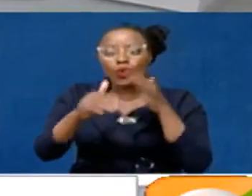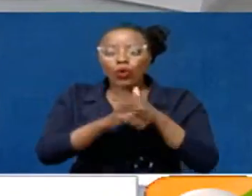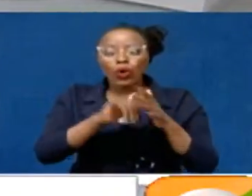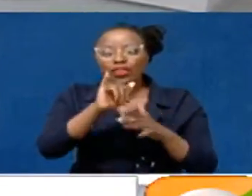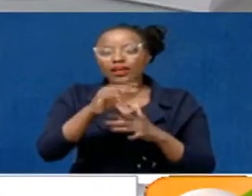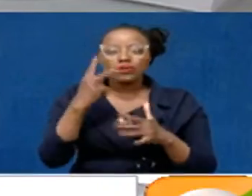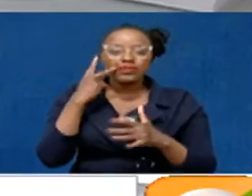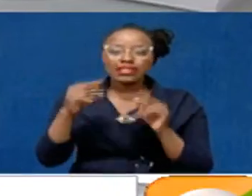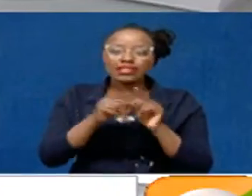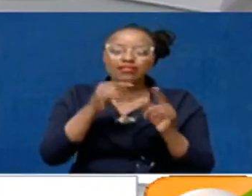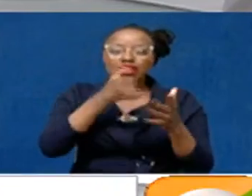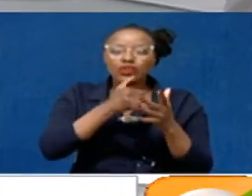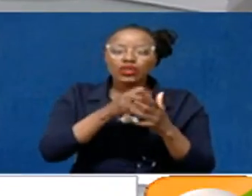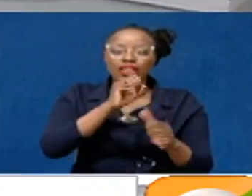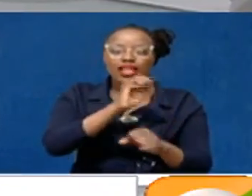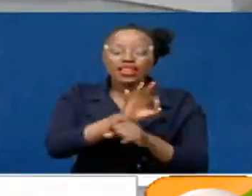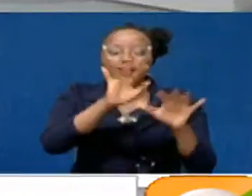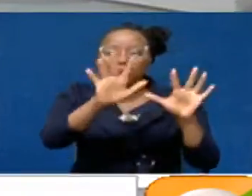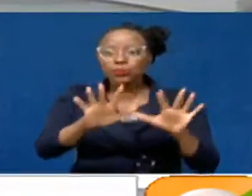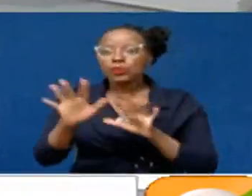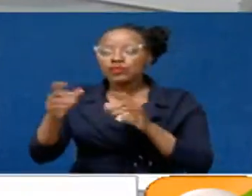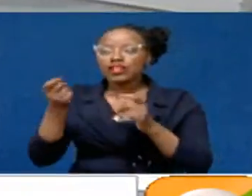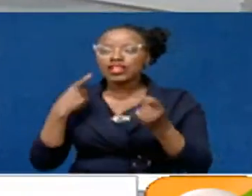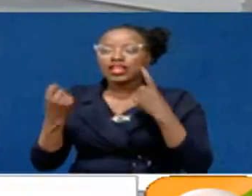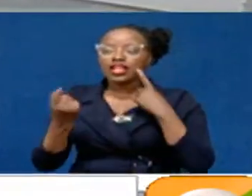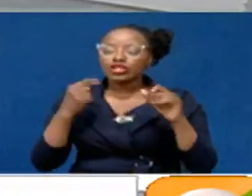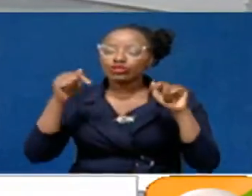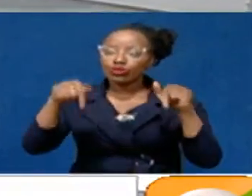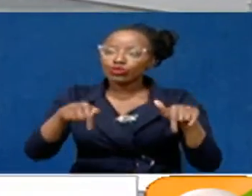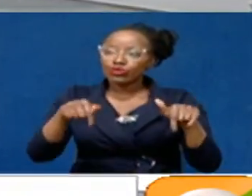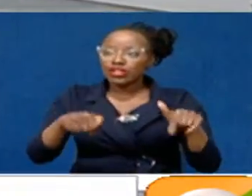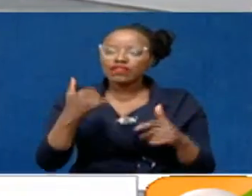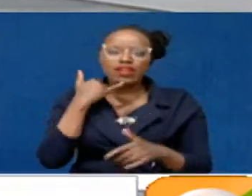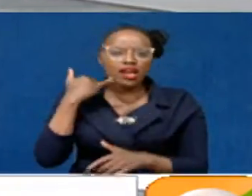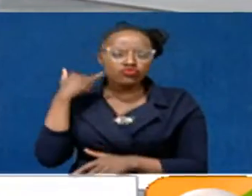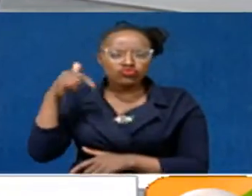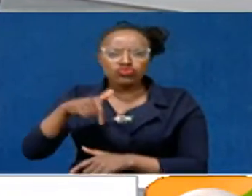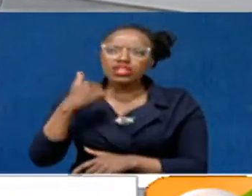seeing, including the 13 rallies we saw in Kericho today,